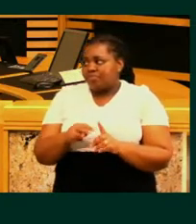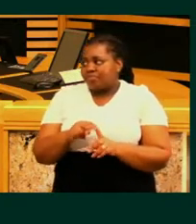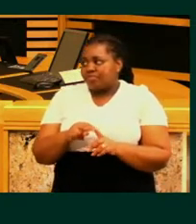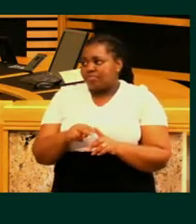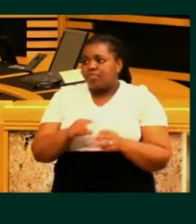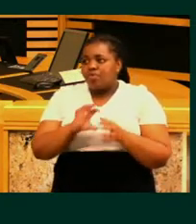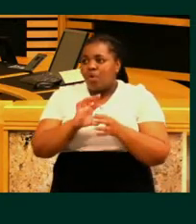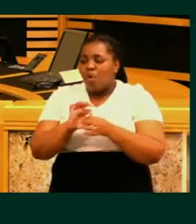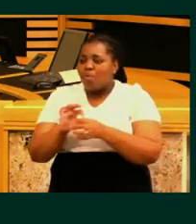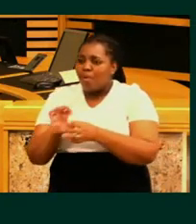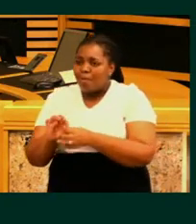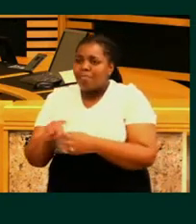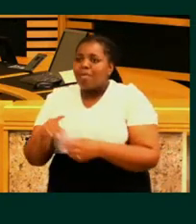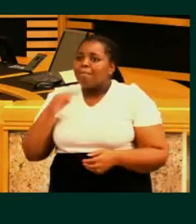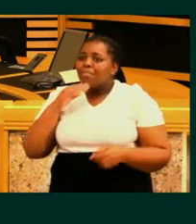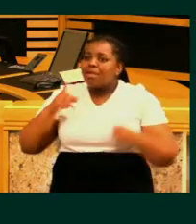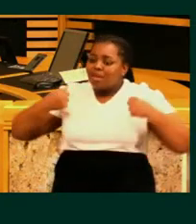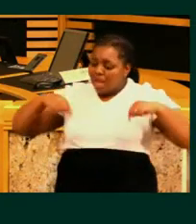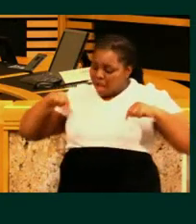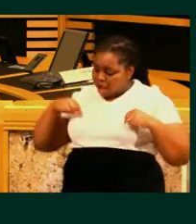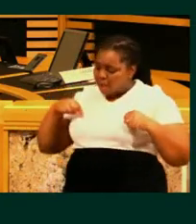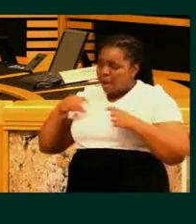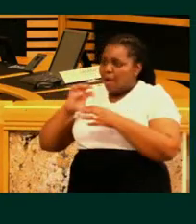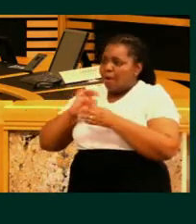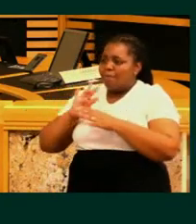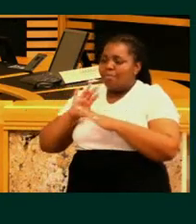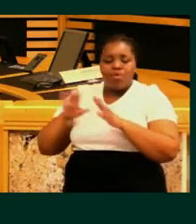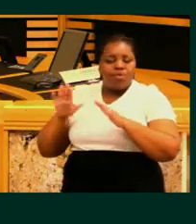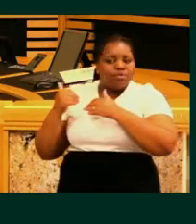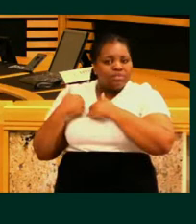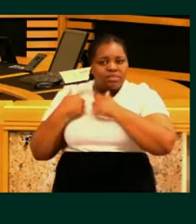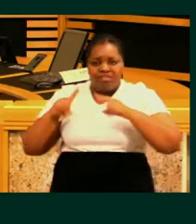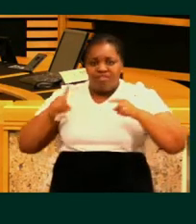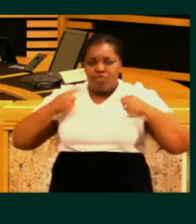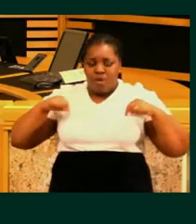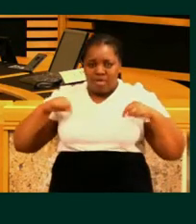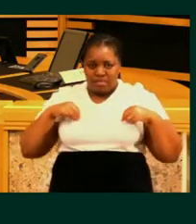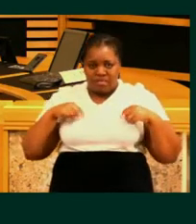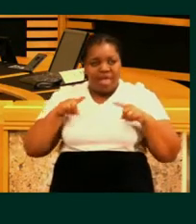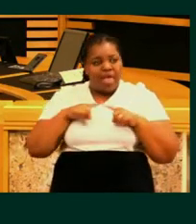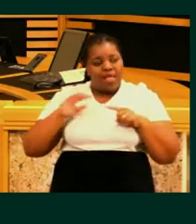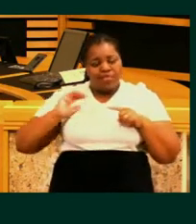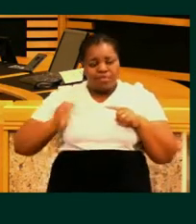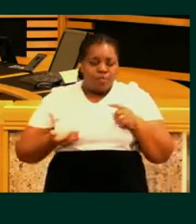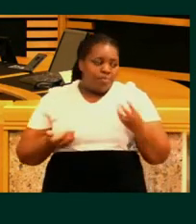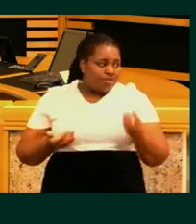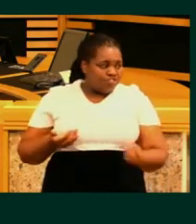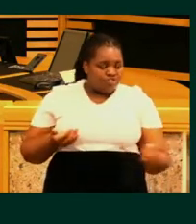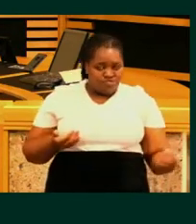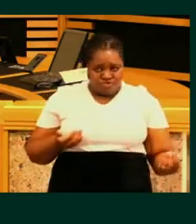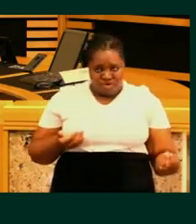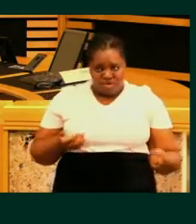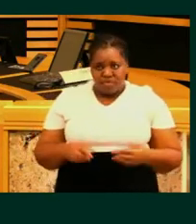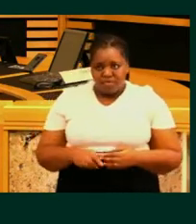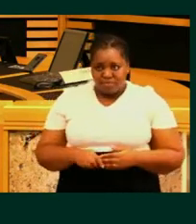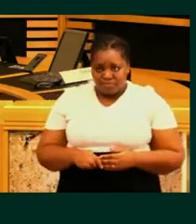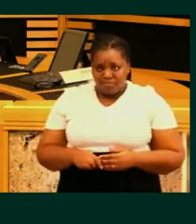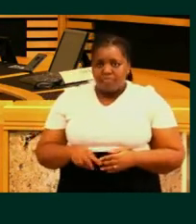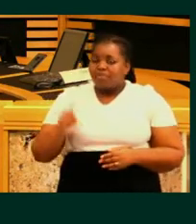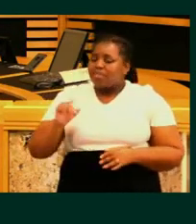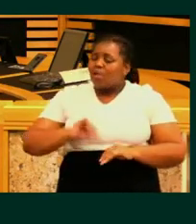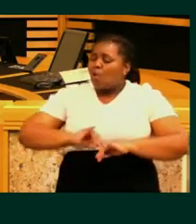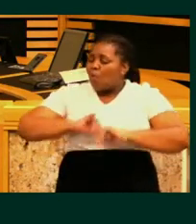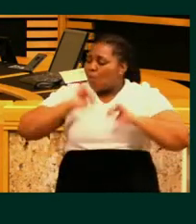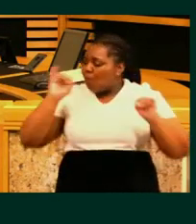homes meaning our homes are not safe spaces for us as women and children it gets worth